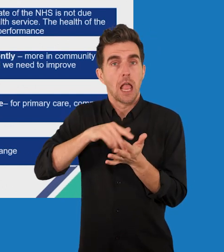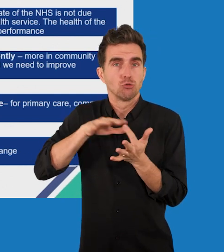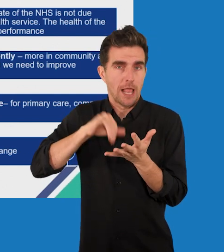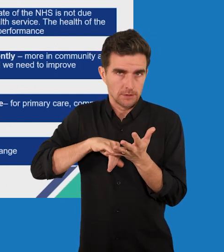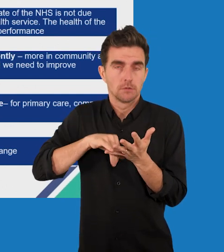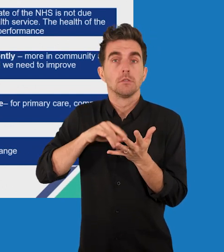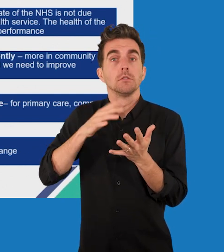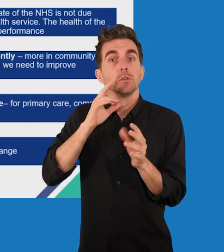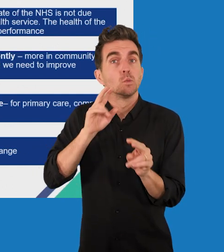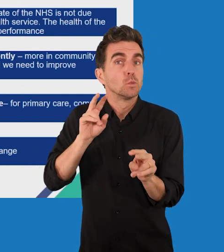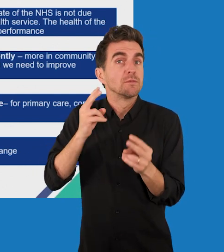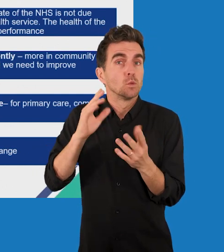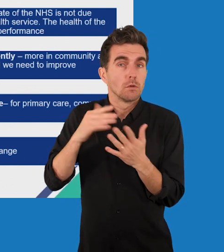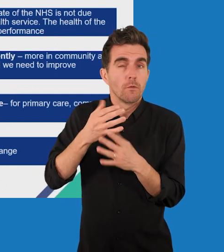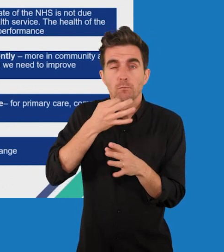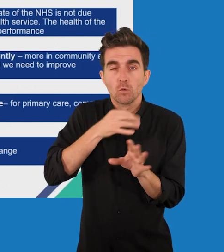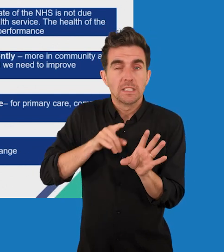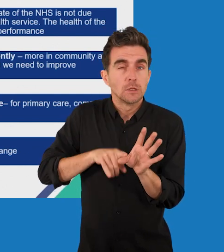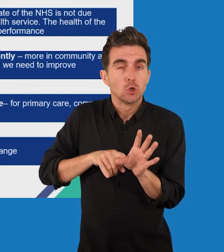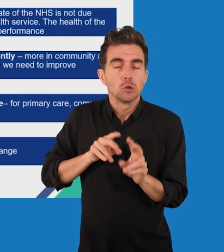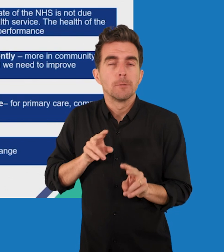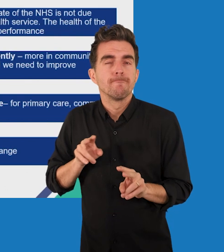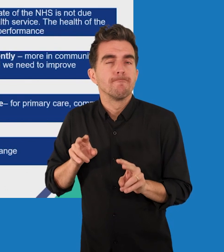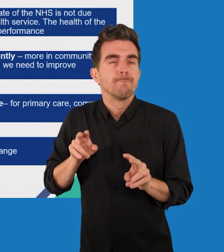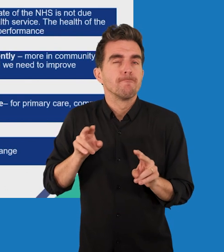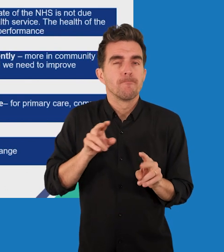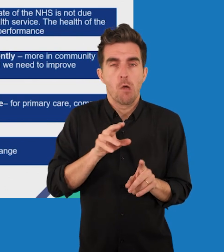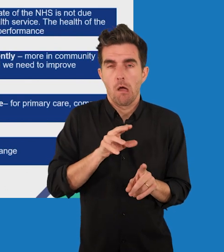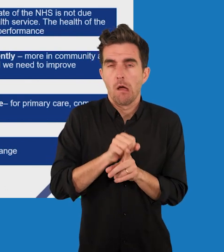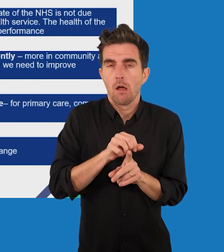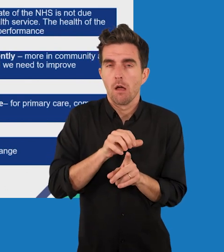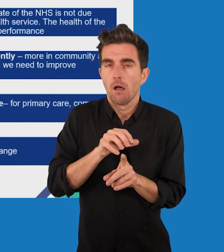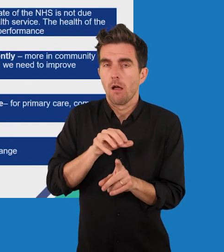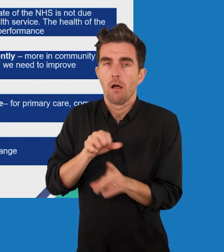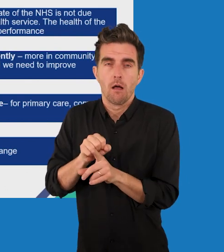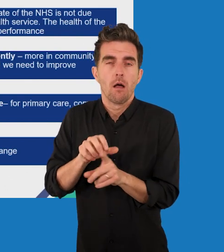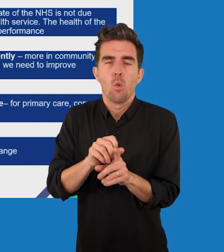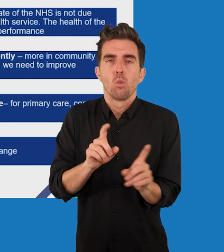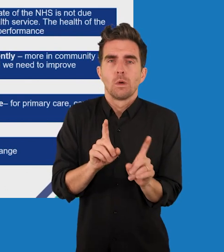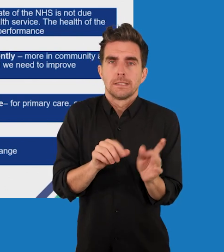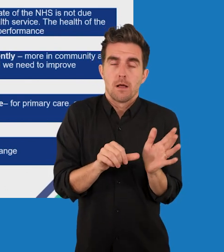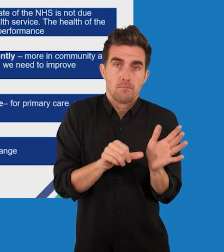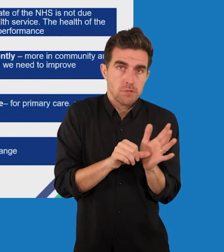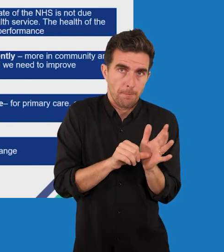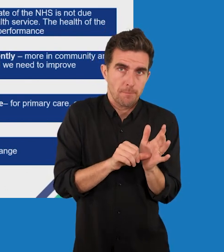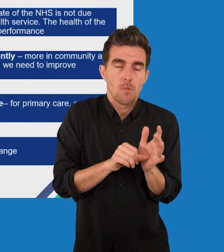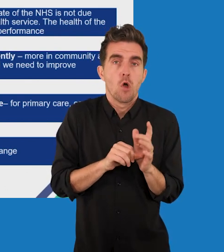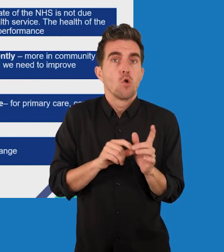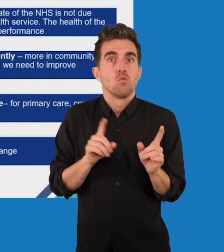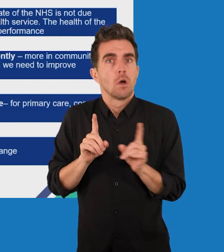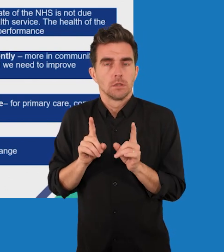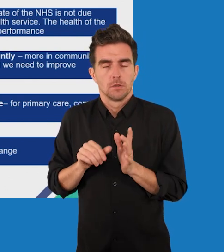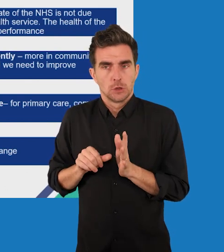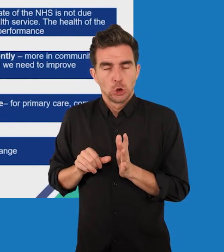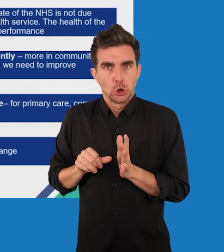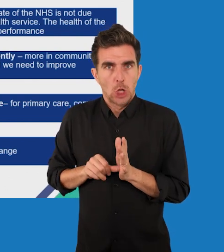NHS, has done a review of the NHS over the last few years to identify some of the problems and some of the